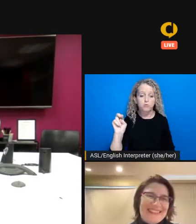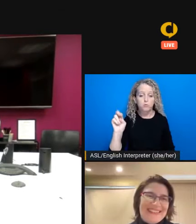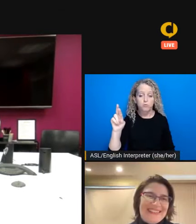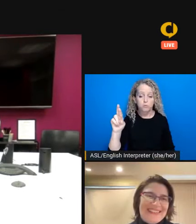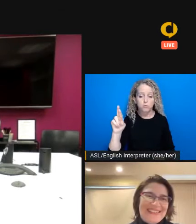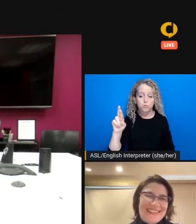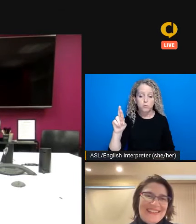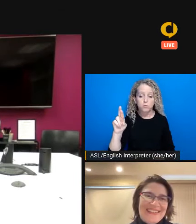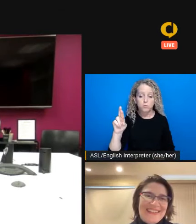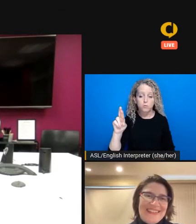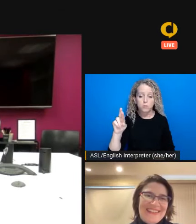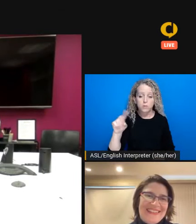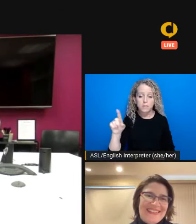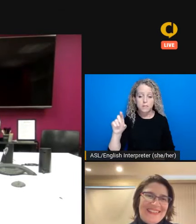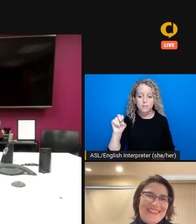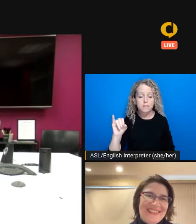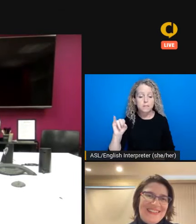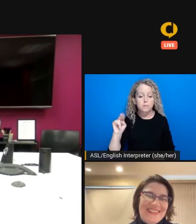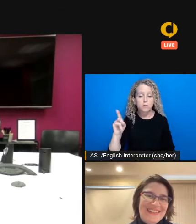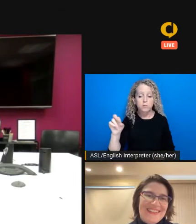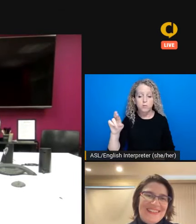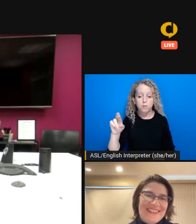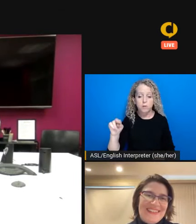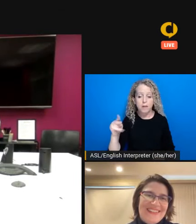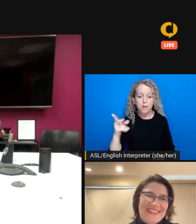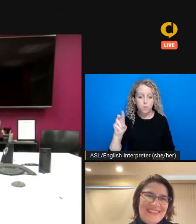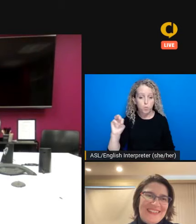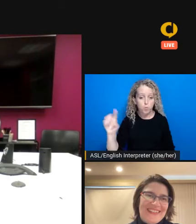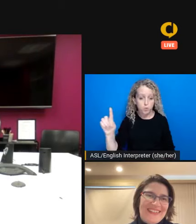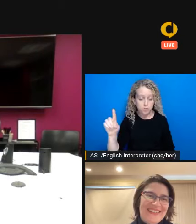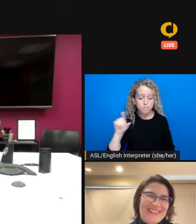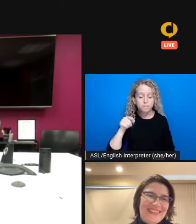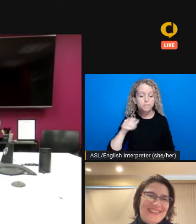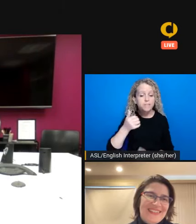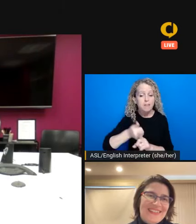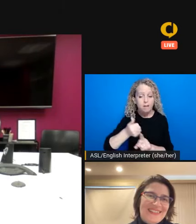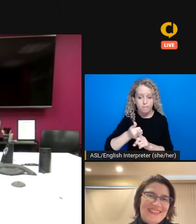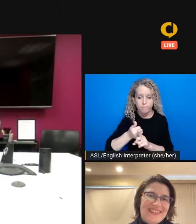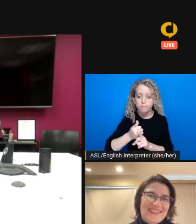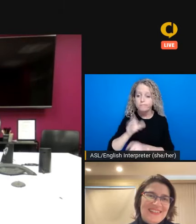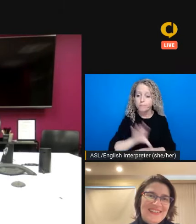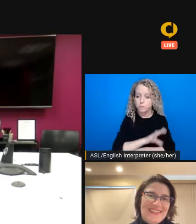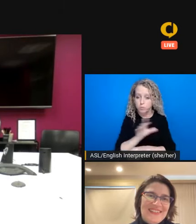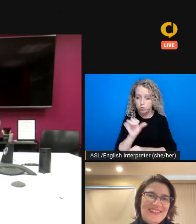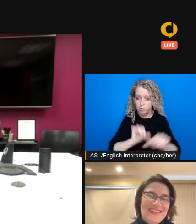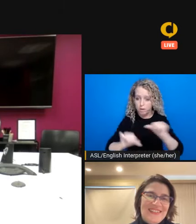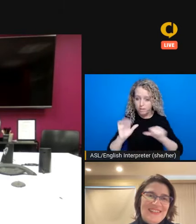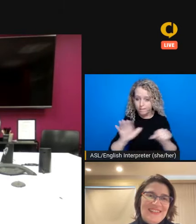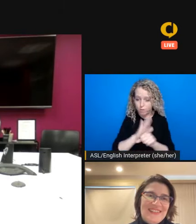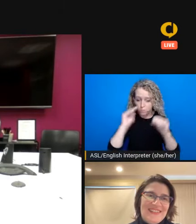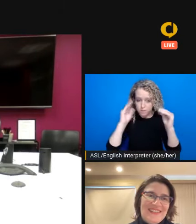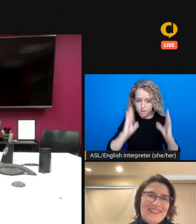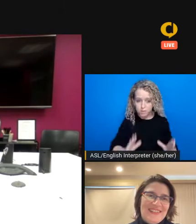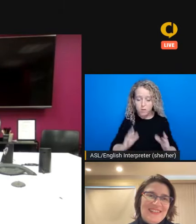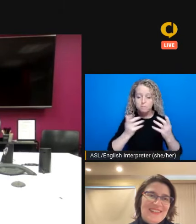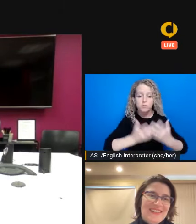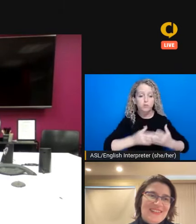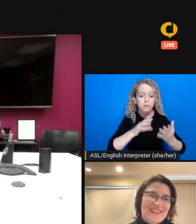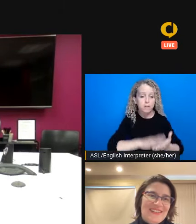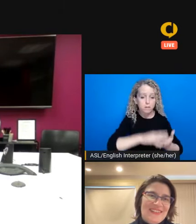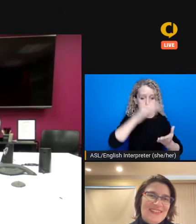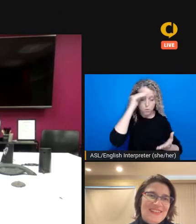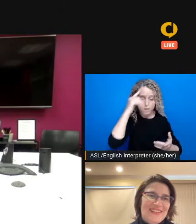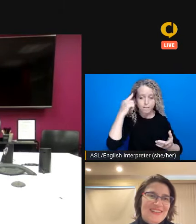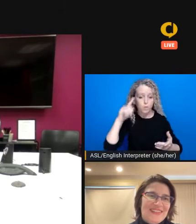Dr. Zincir-Heywood is a full professor of computer science. Her research interests include machine learning for